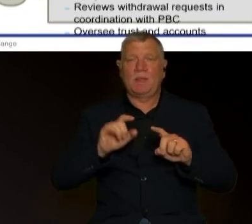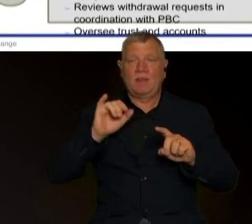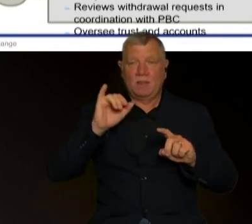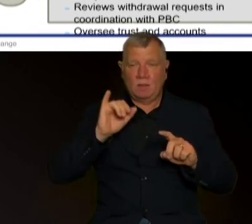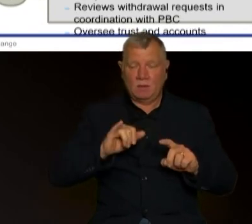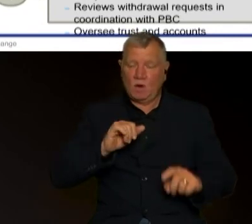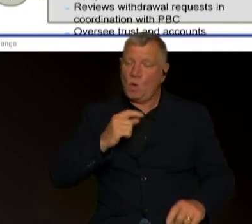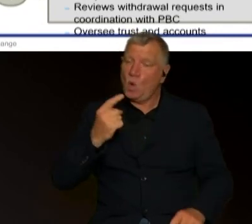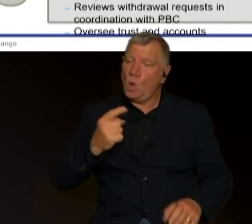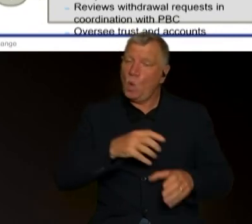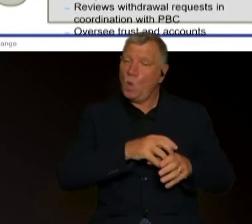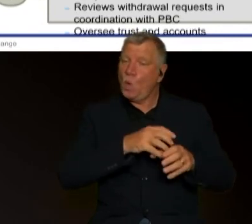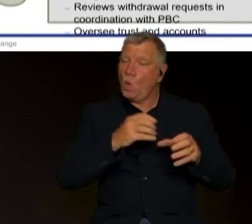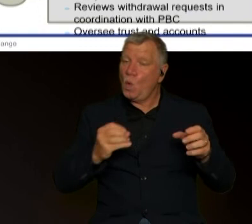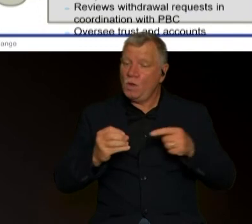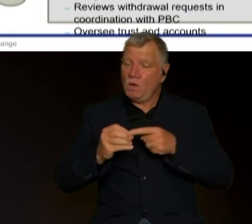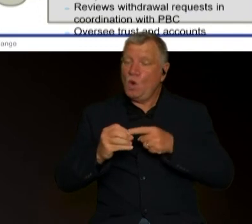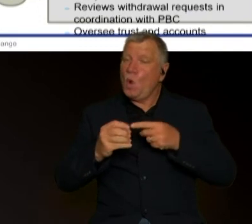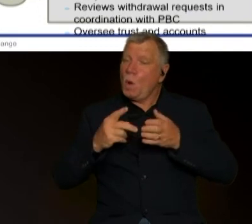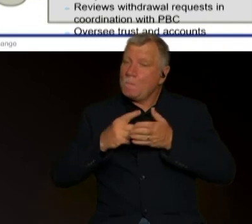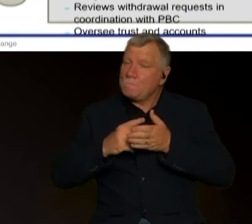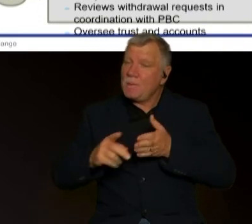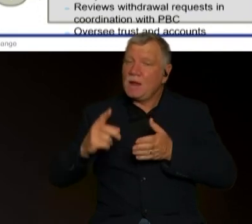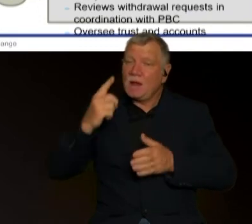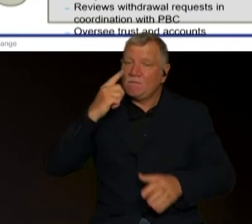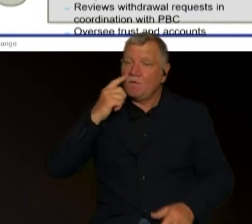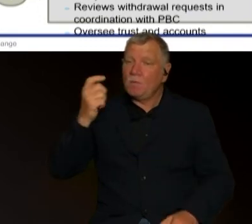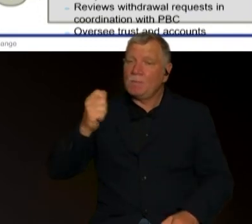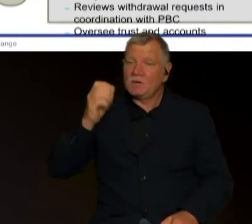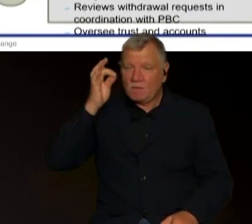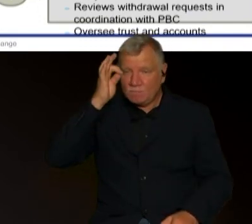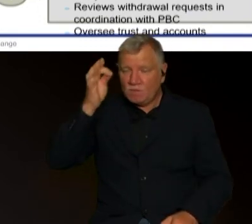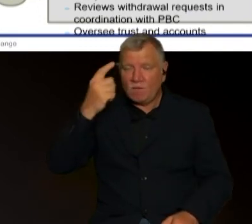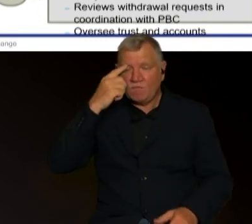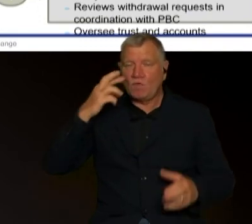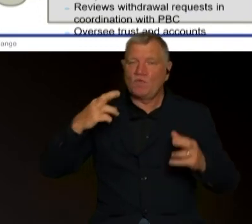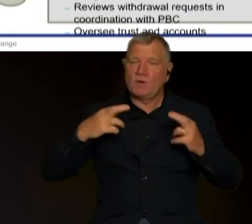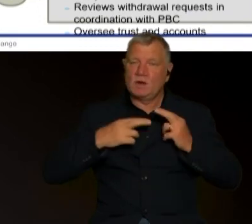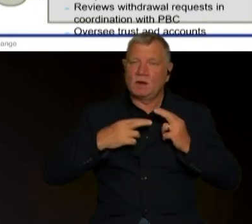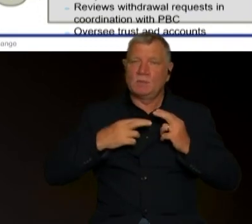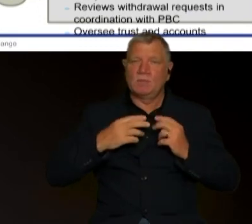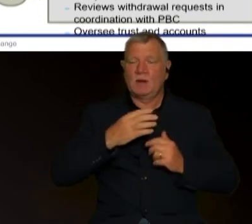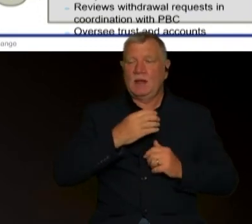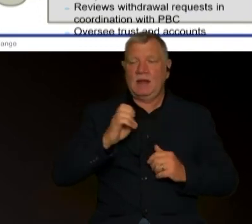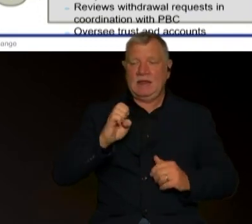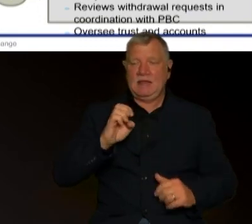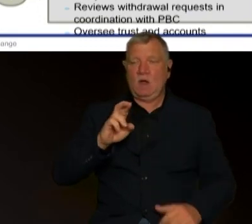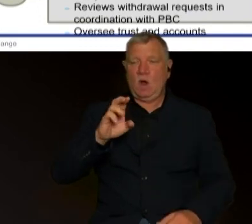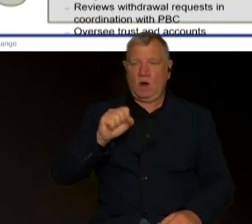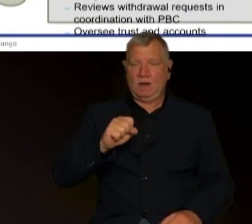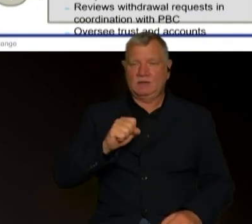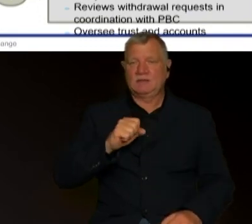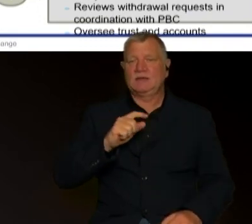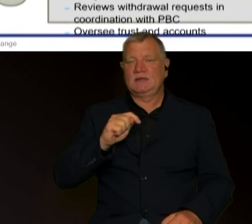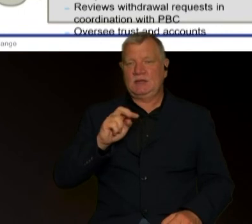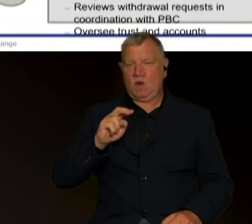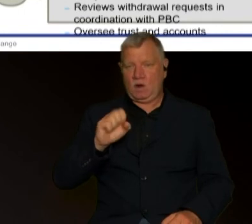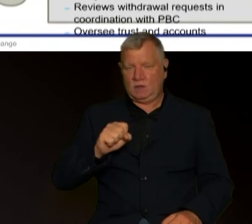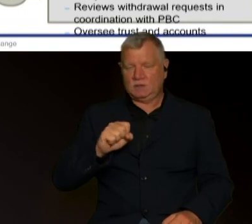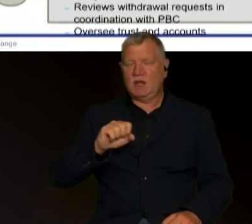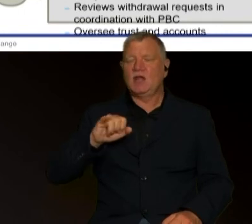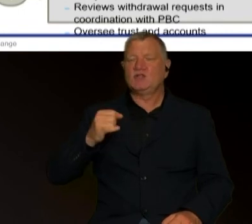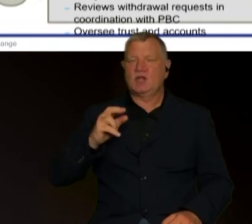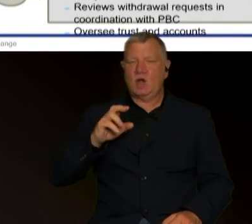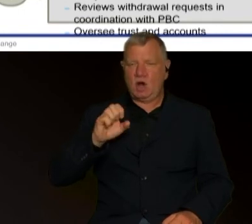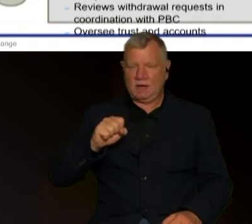can only be used to pay pension benefits in the future to retirees in the ERS, TRS, and